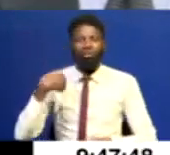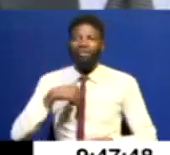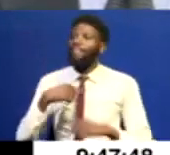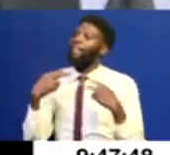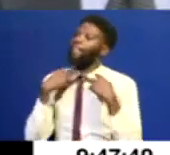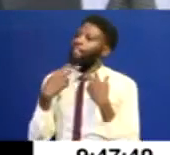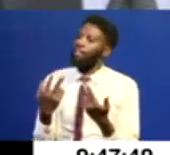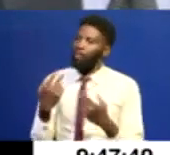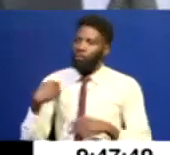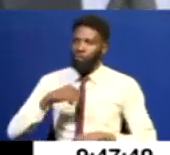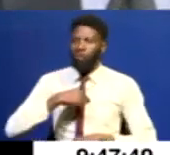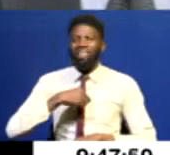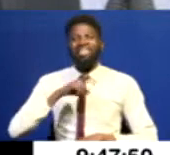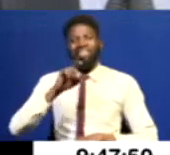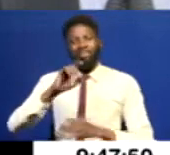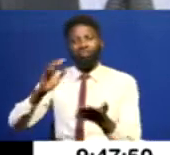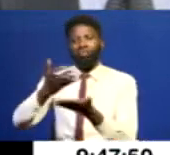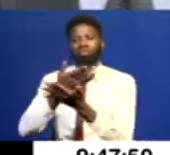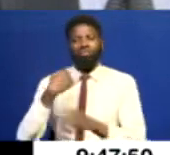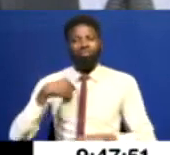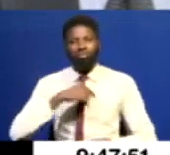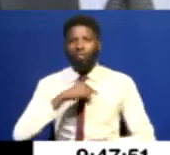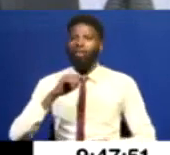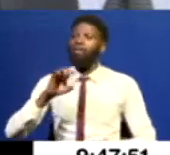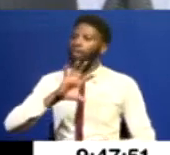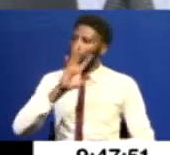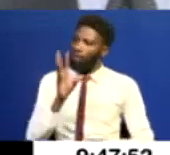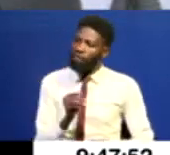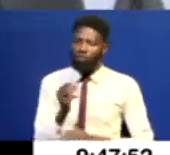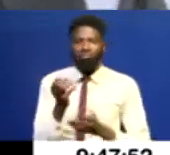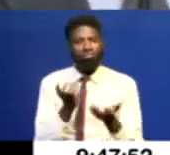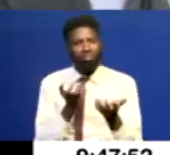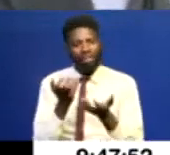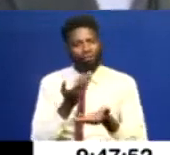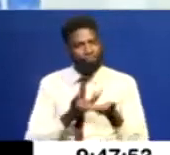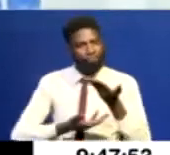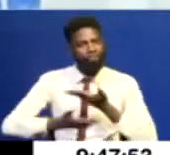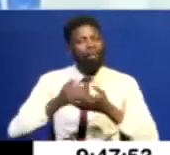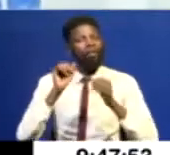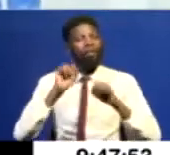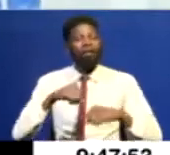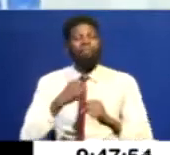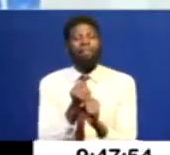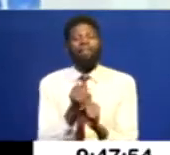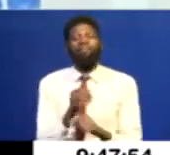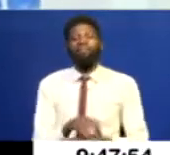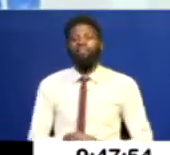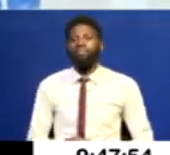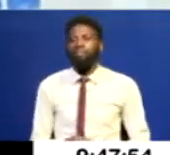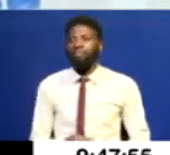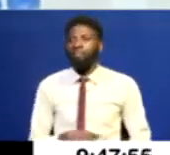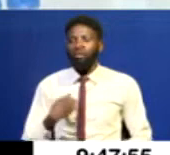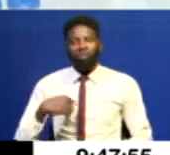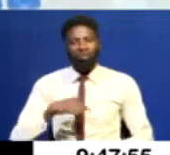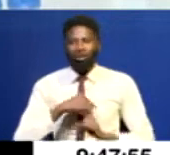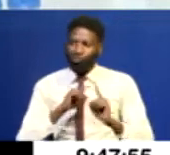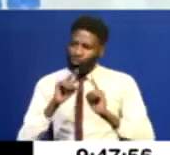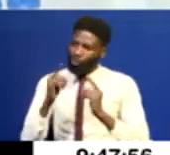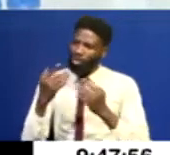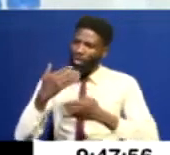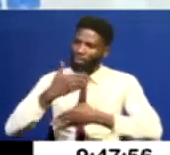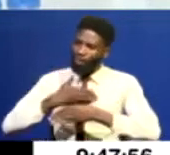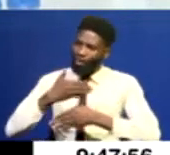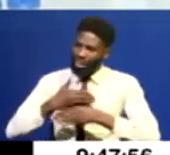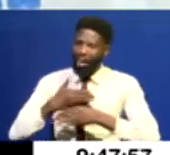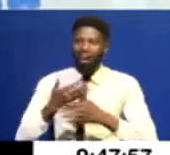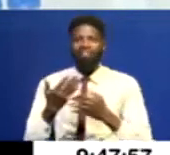need to be broken so that we can be able to trade as a continent and grow the concept of AFTA. Talking about border crossing, talking